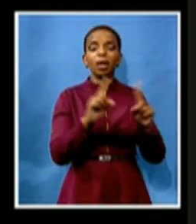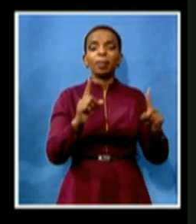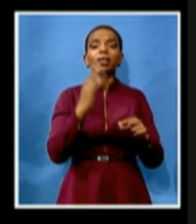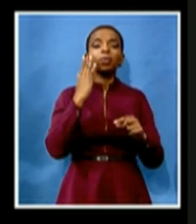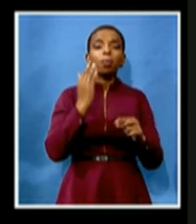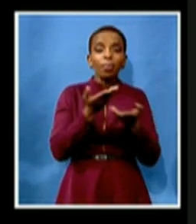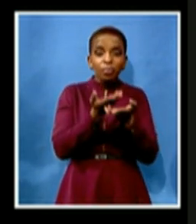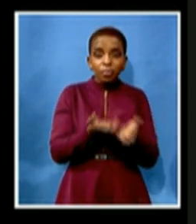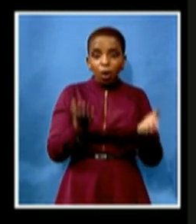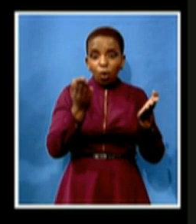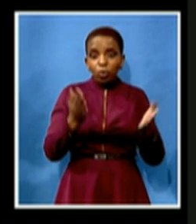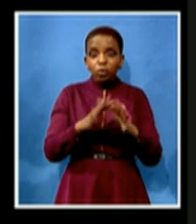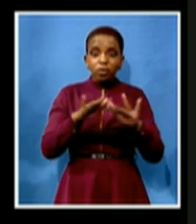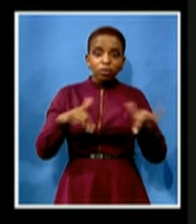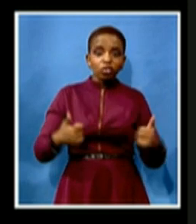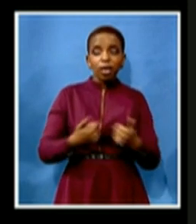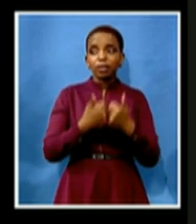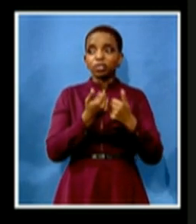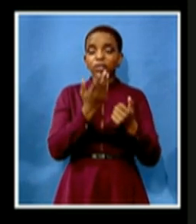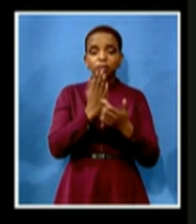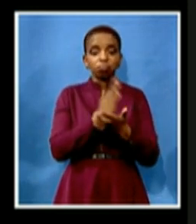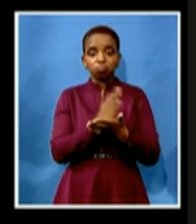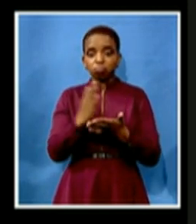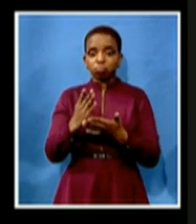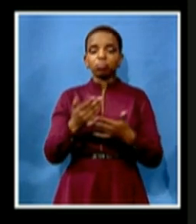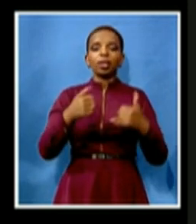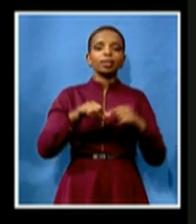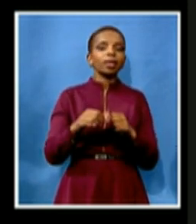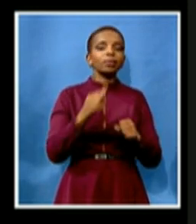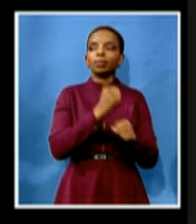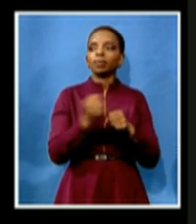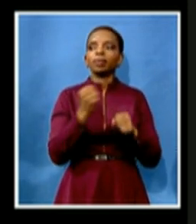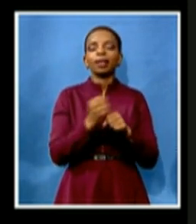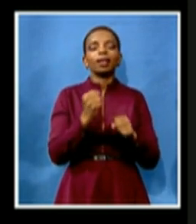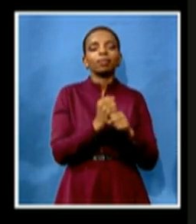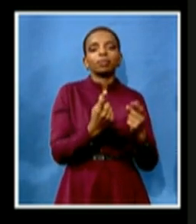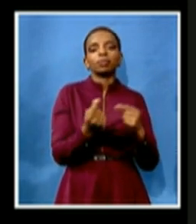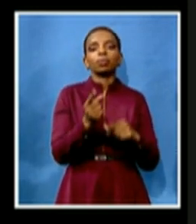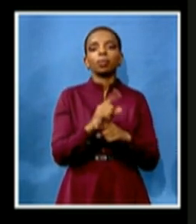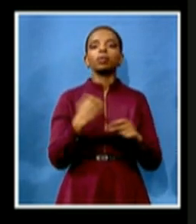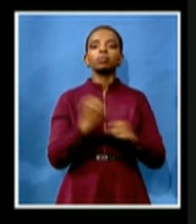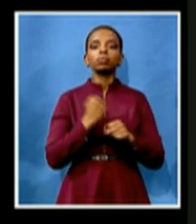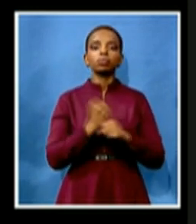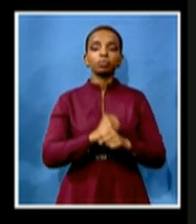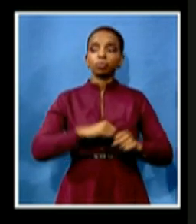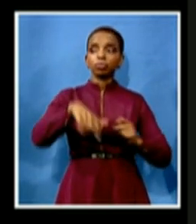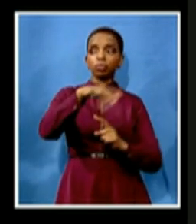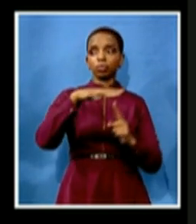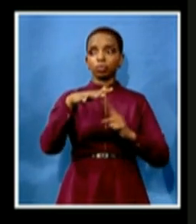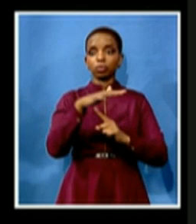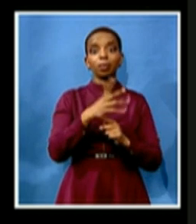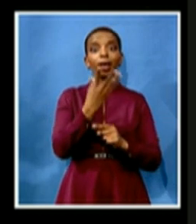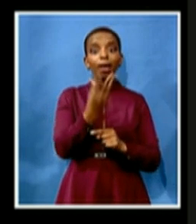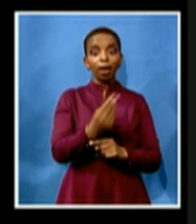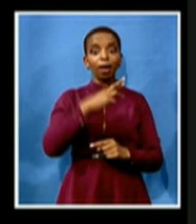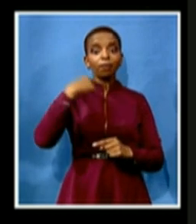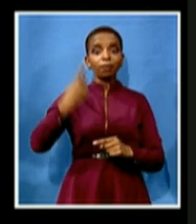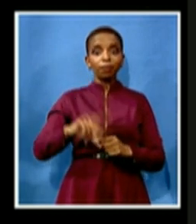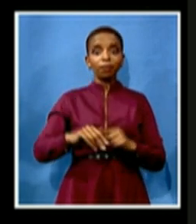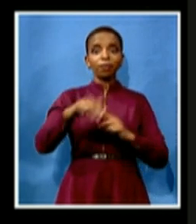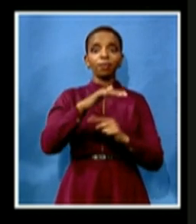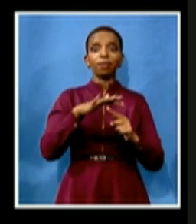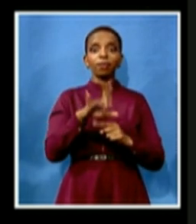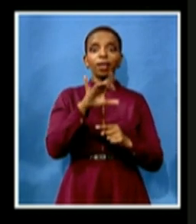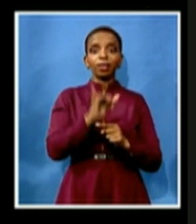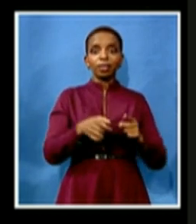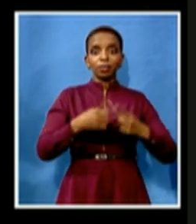never, work in like in an ideal situation. It's a real situation that we are dealing with. And so as we